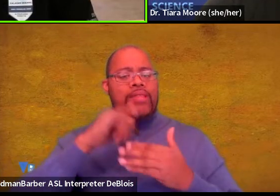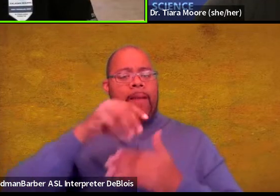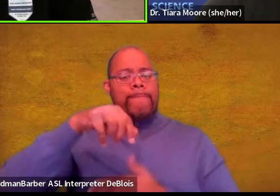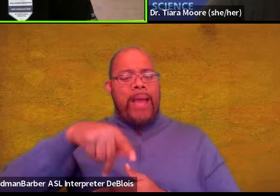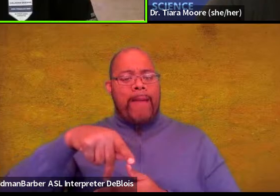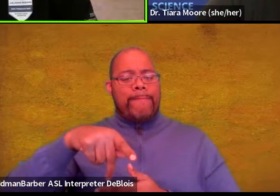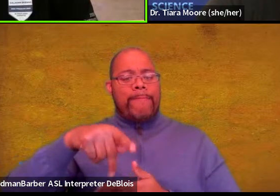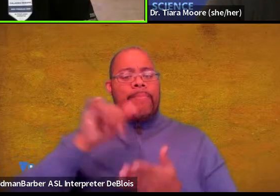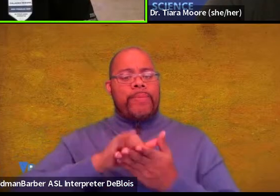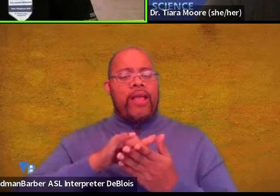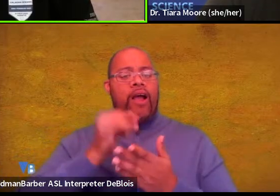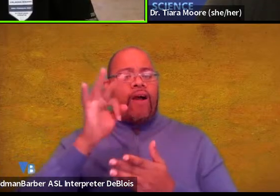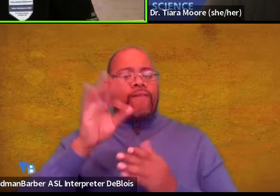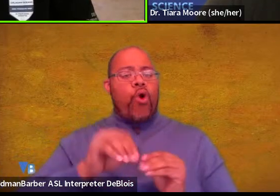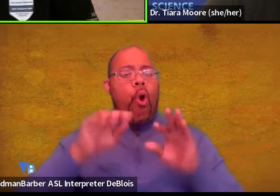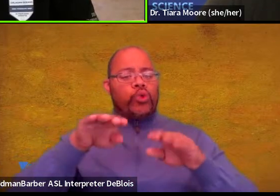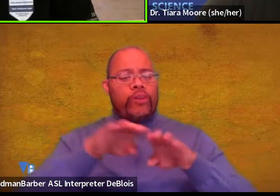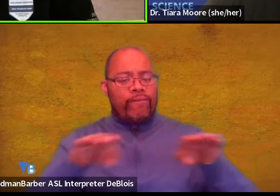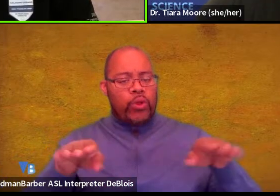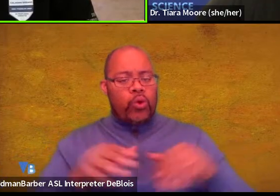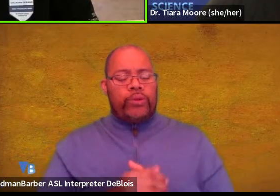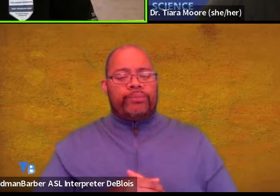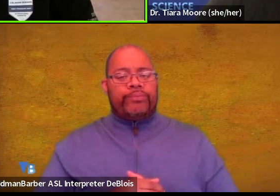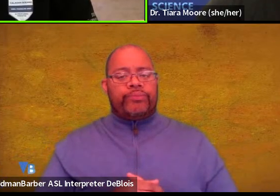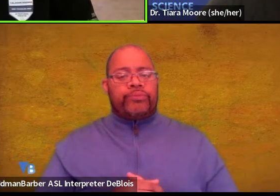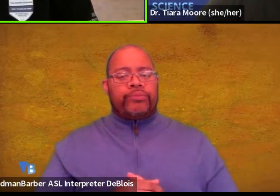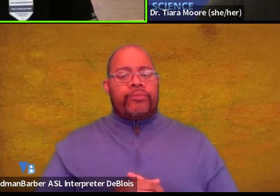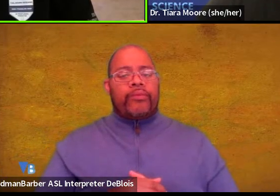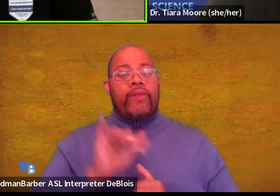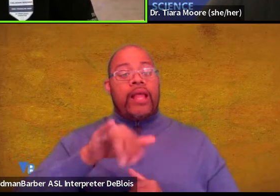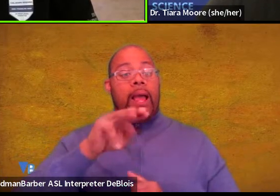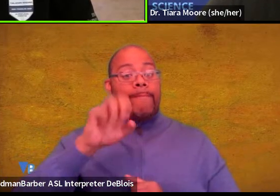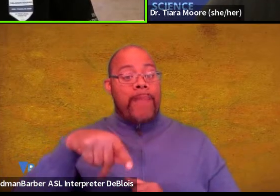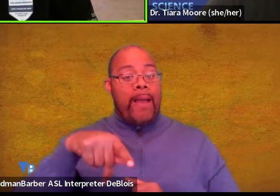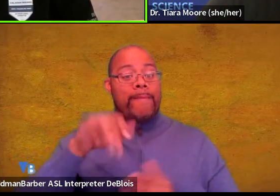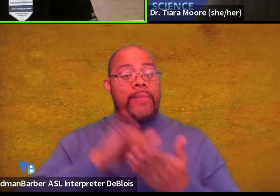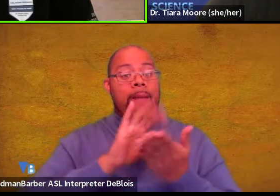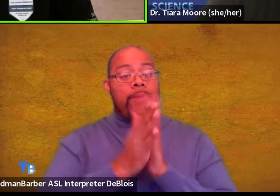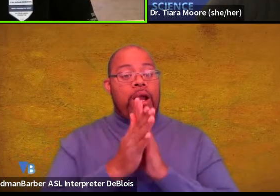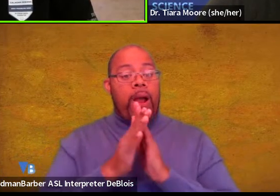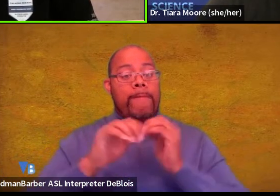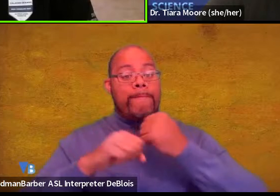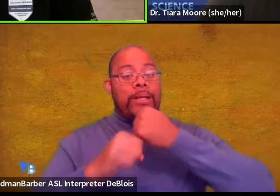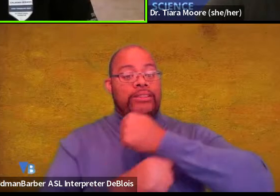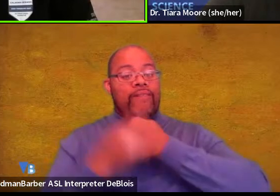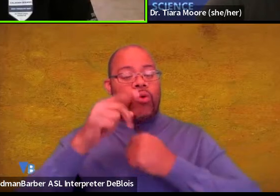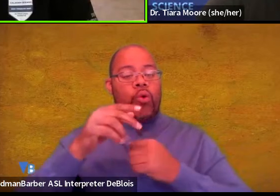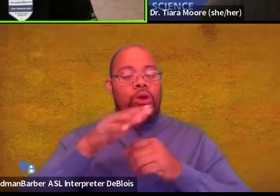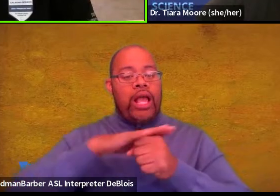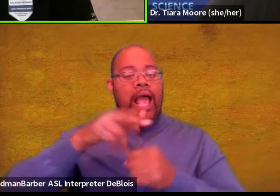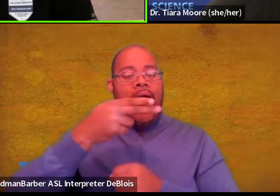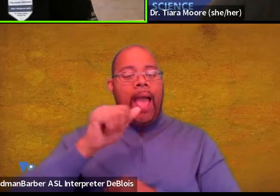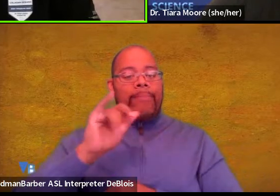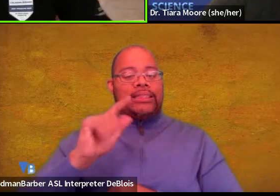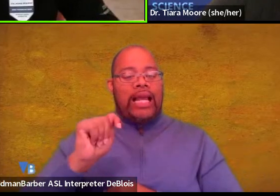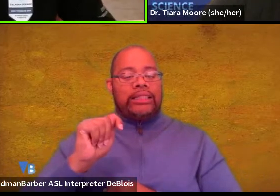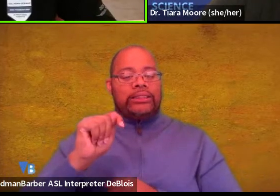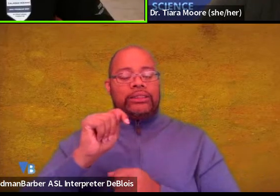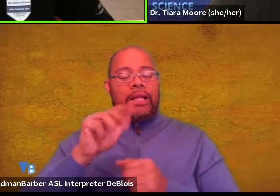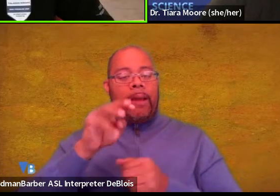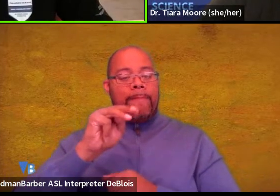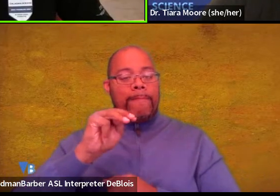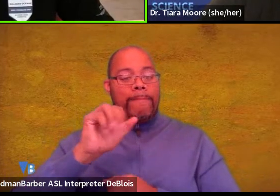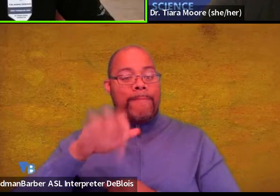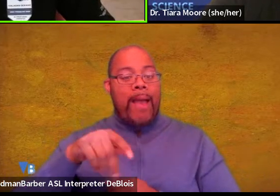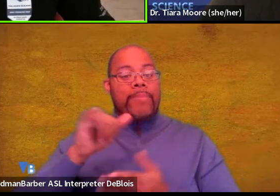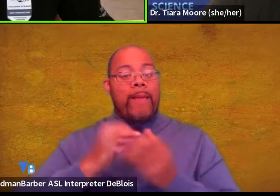floor, the bathymetric maps. The bathymetric maps that become the basis for the habitat mapping that so many